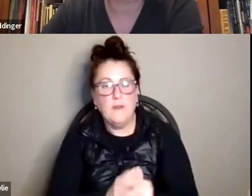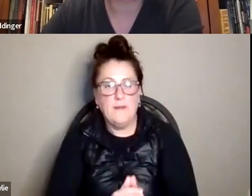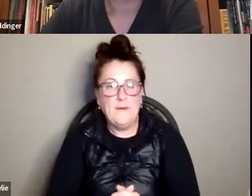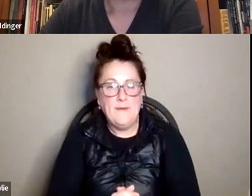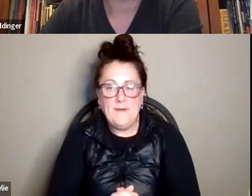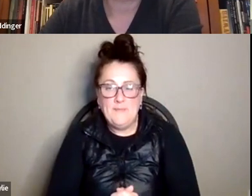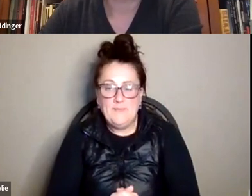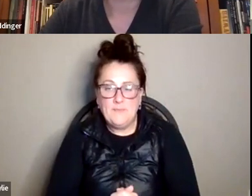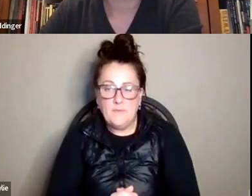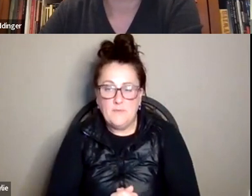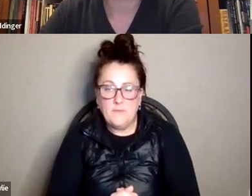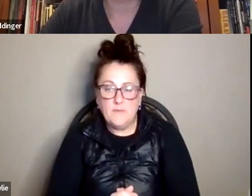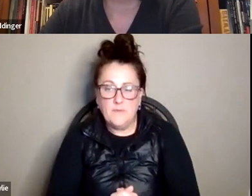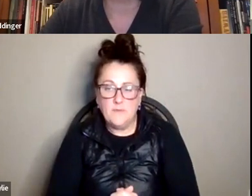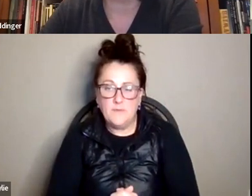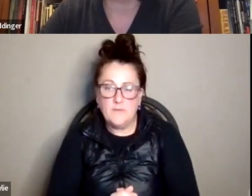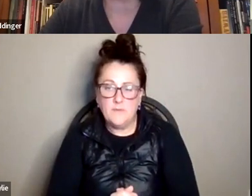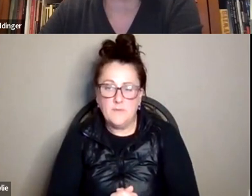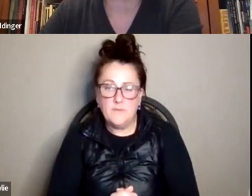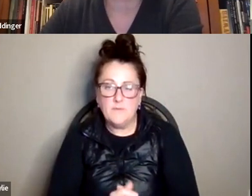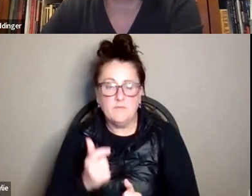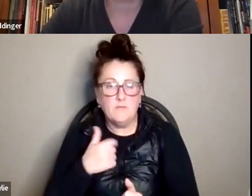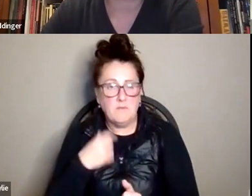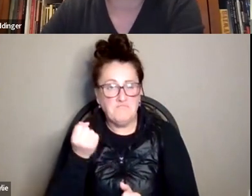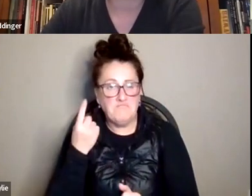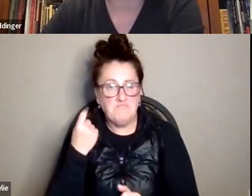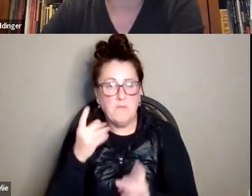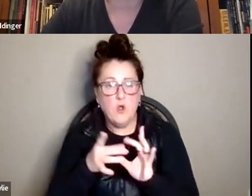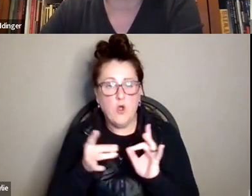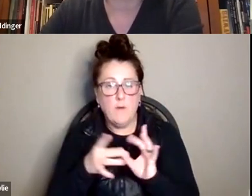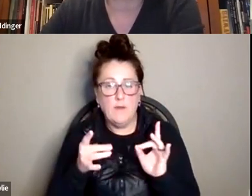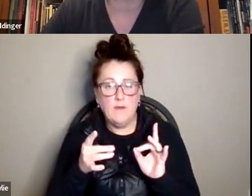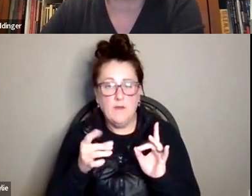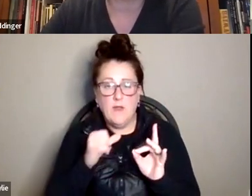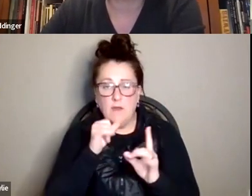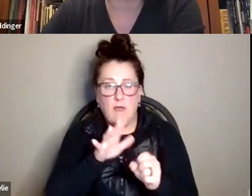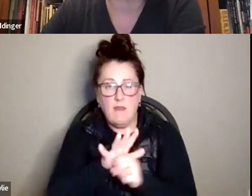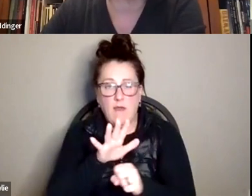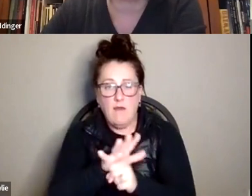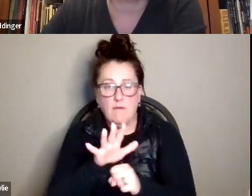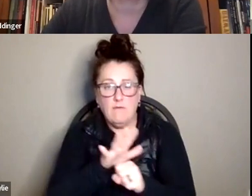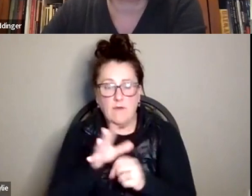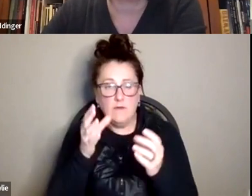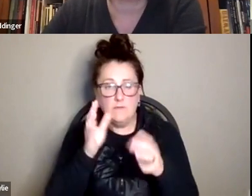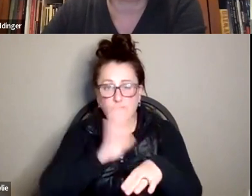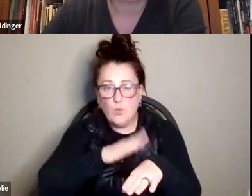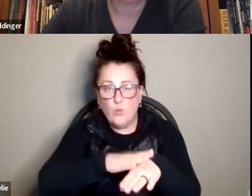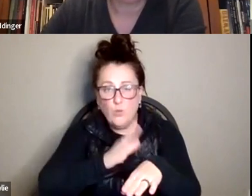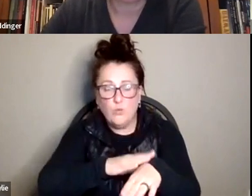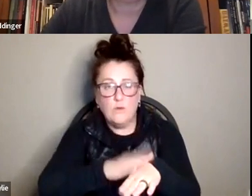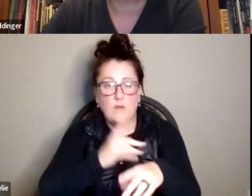ask. I've noted that there's been comments about there not being enough notification. So I want to